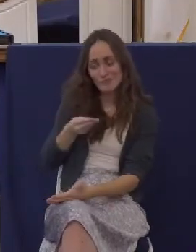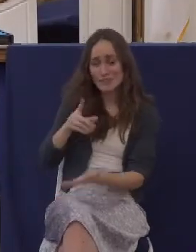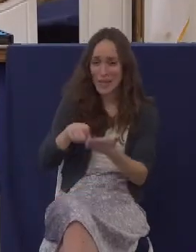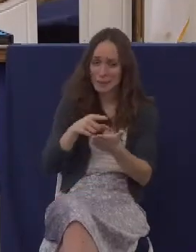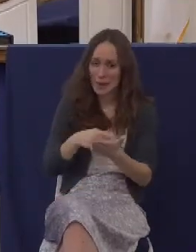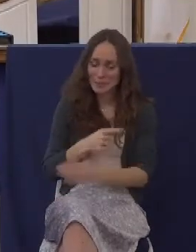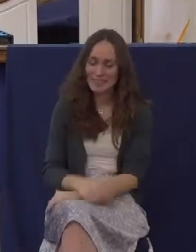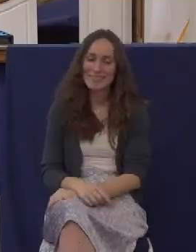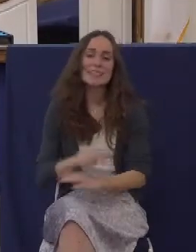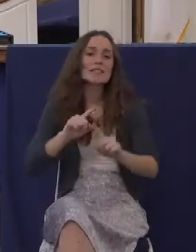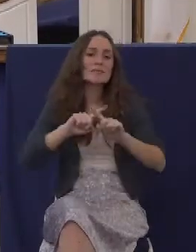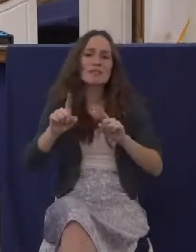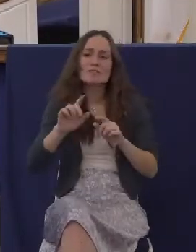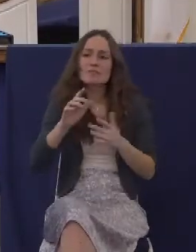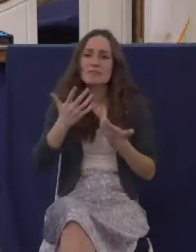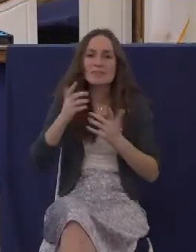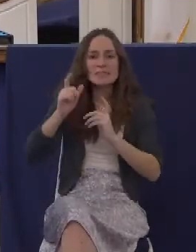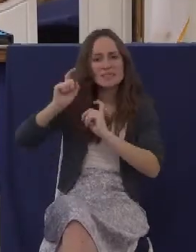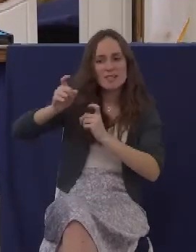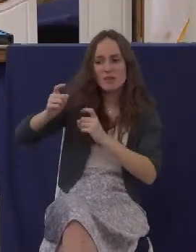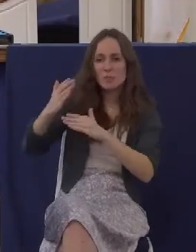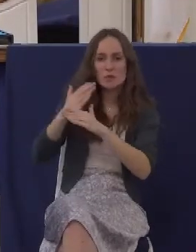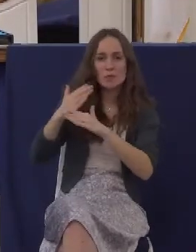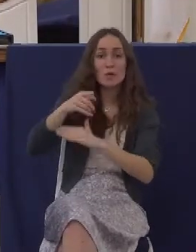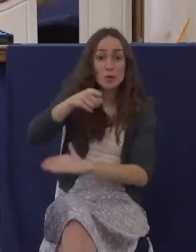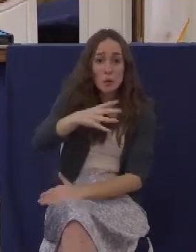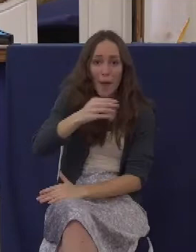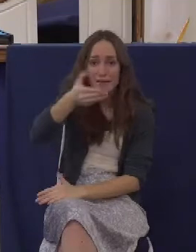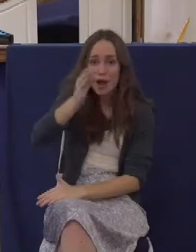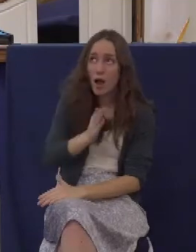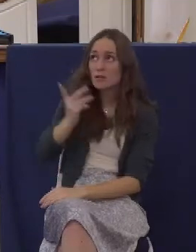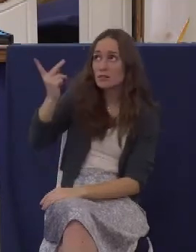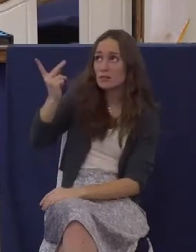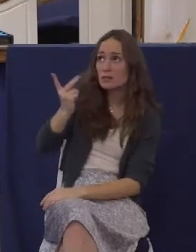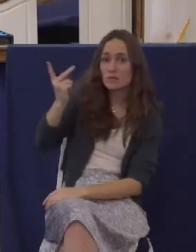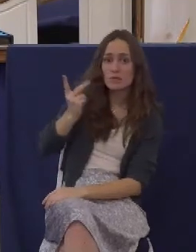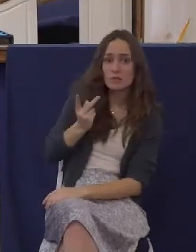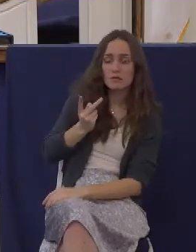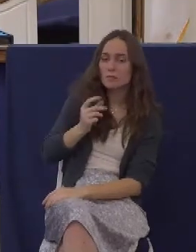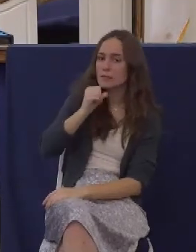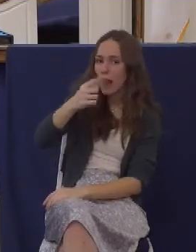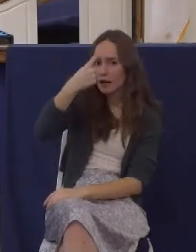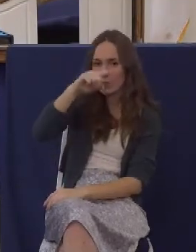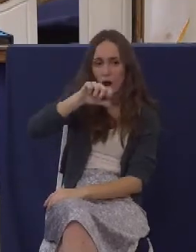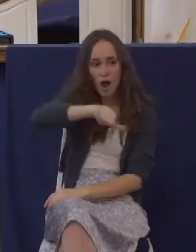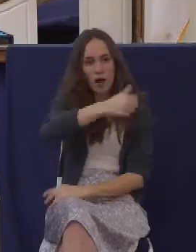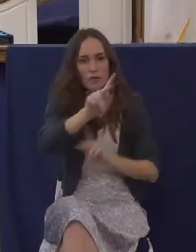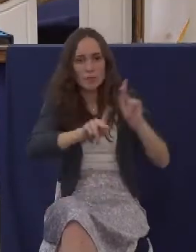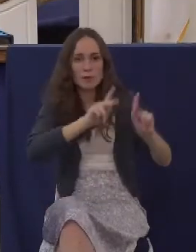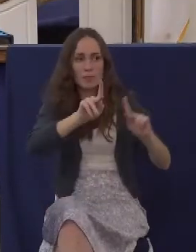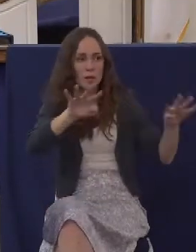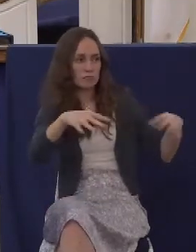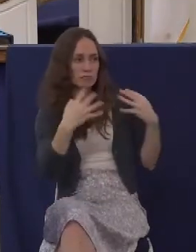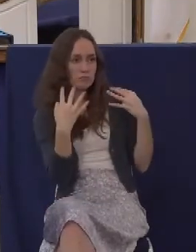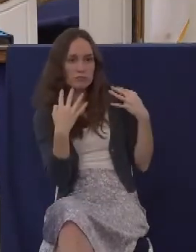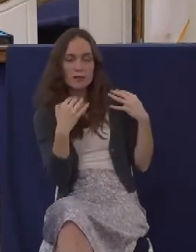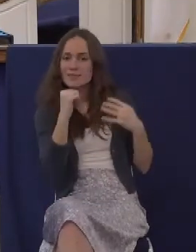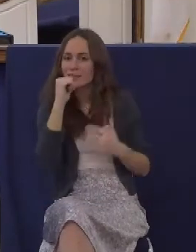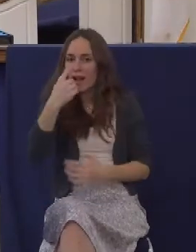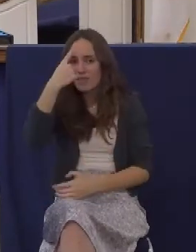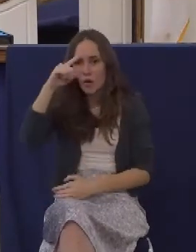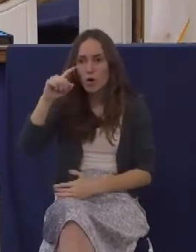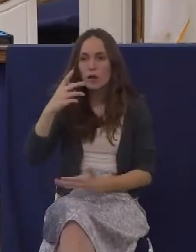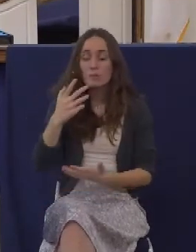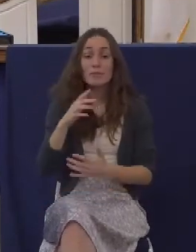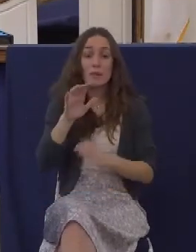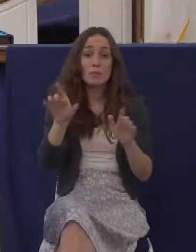But that's between you and God. Giving, we don't do it to be seen of men. Fasting, the